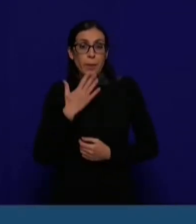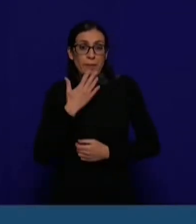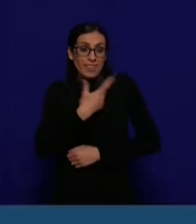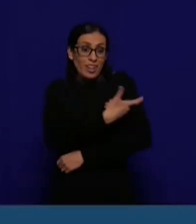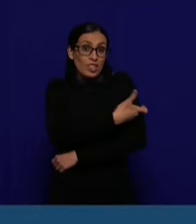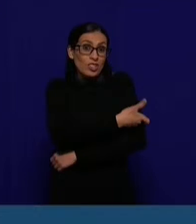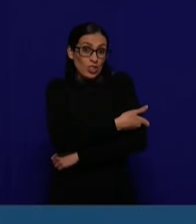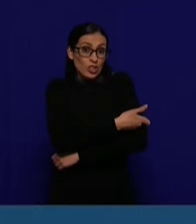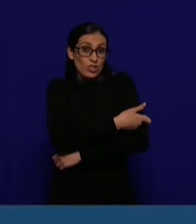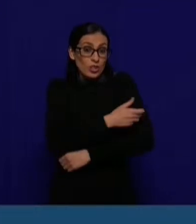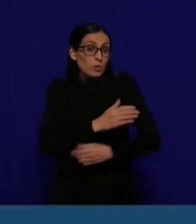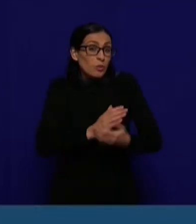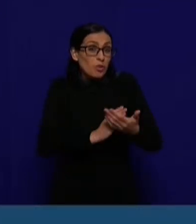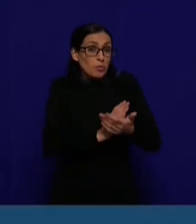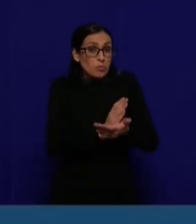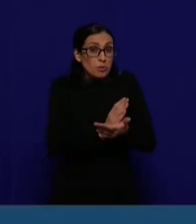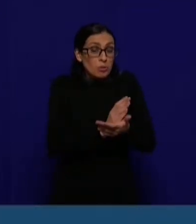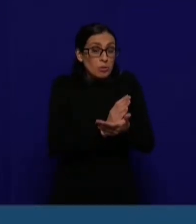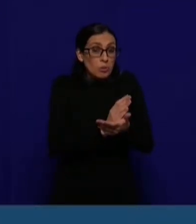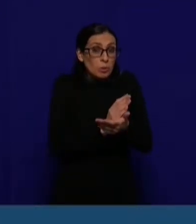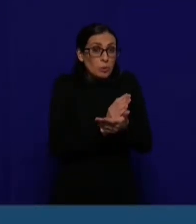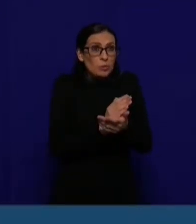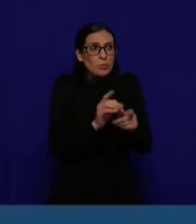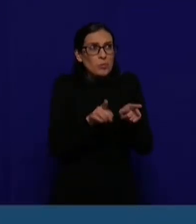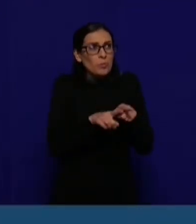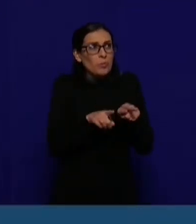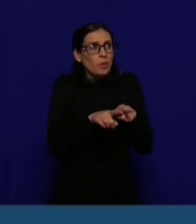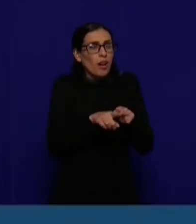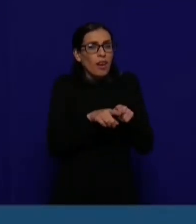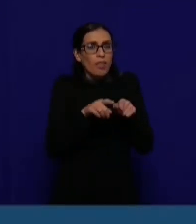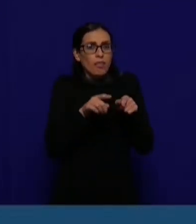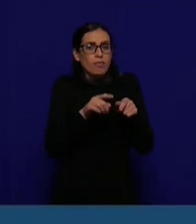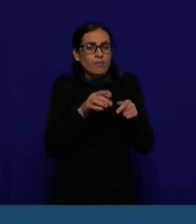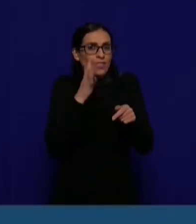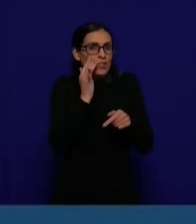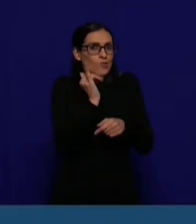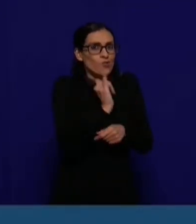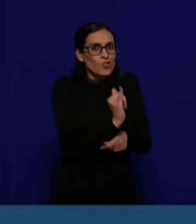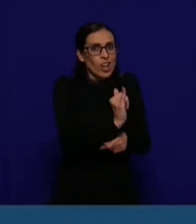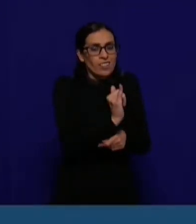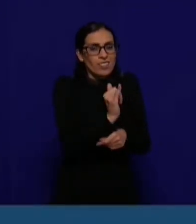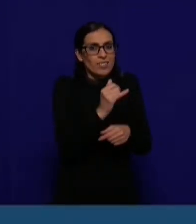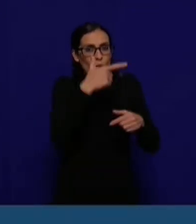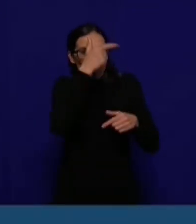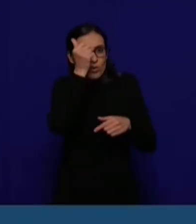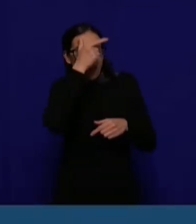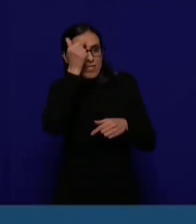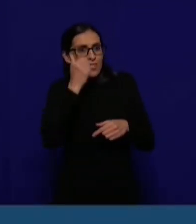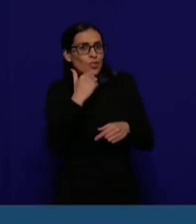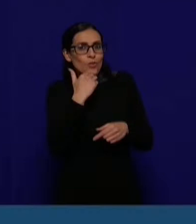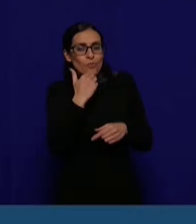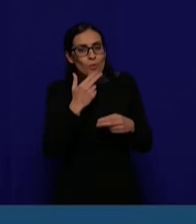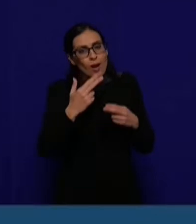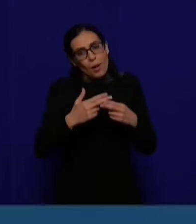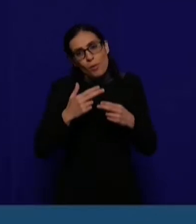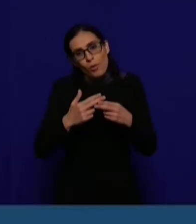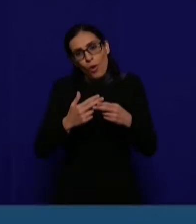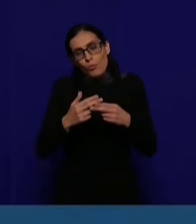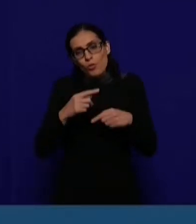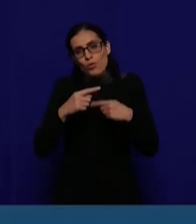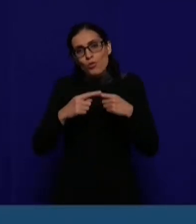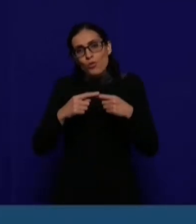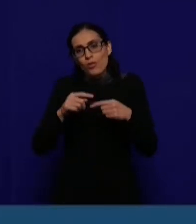jkun għadu fil-bidu, it-trials ma jibdewhomx fuq nisa li huma tqal imma jkunu qegħdin isiru iktar tard